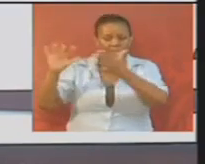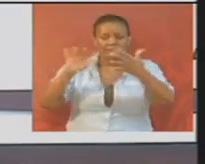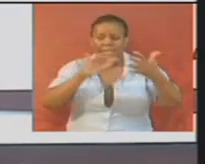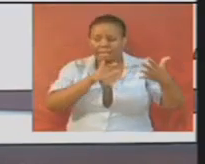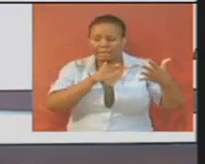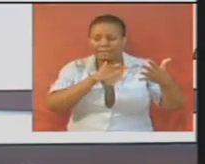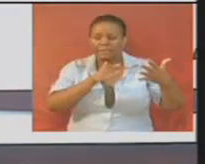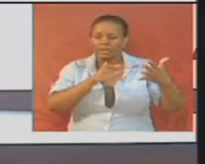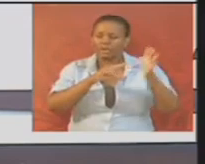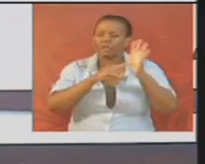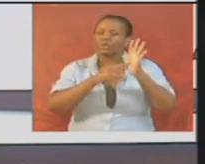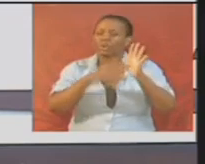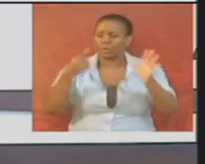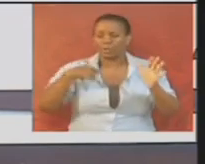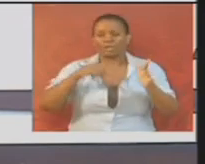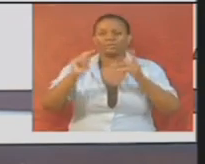vaccination.